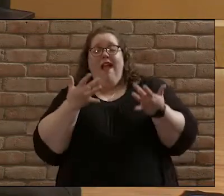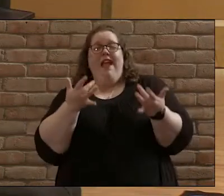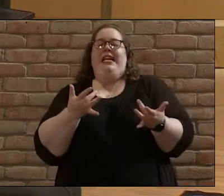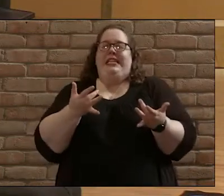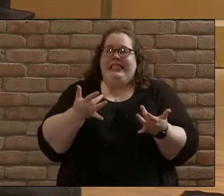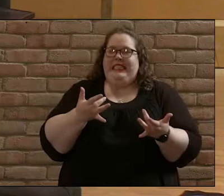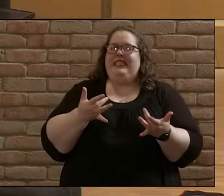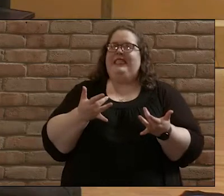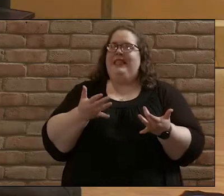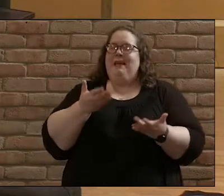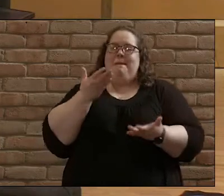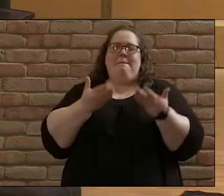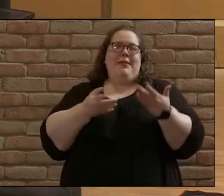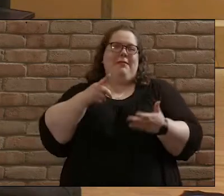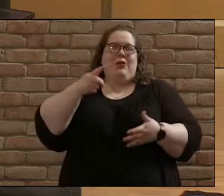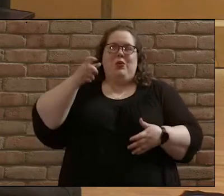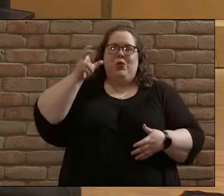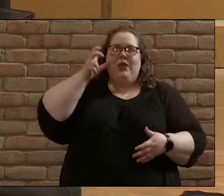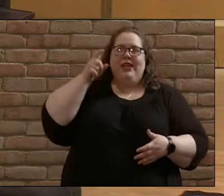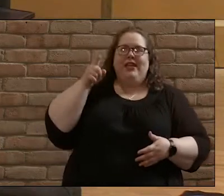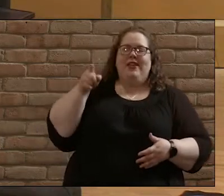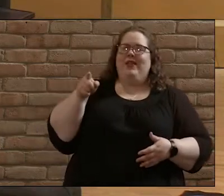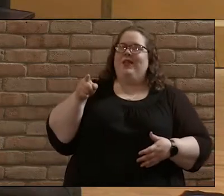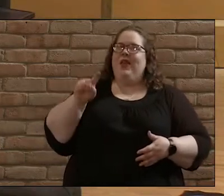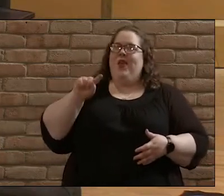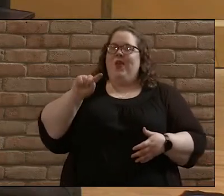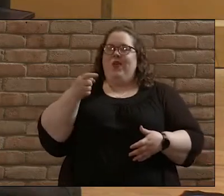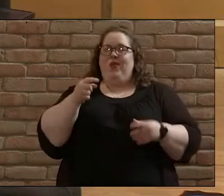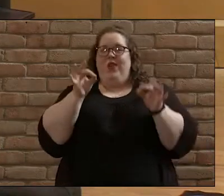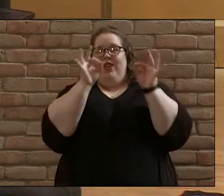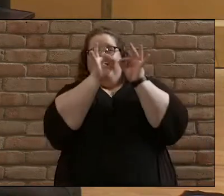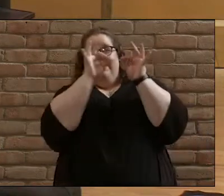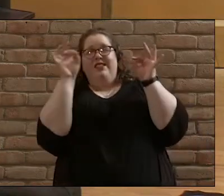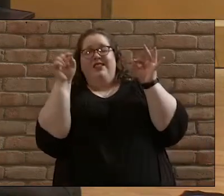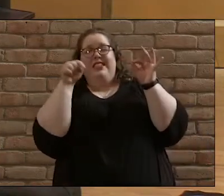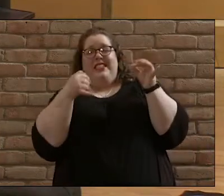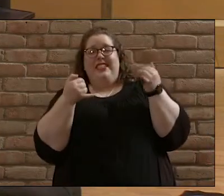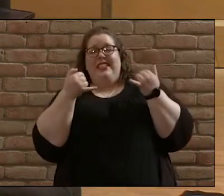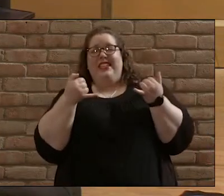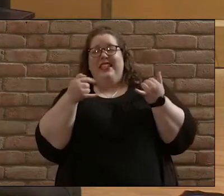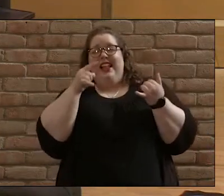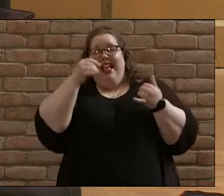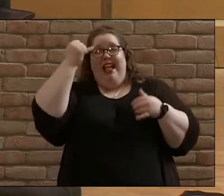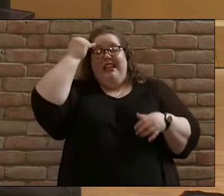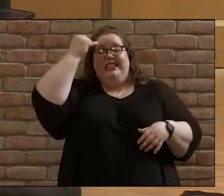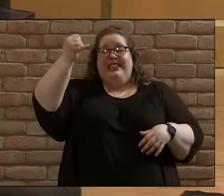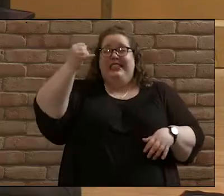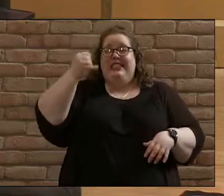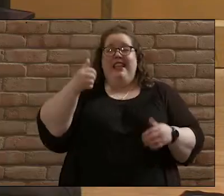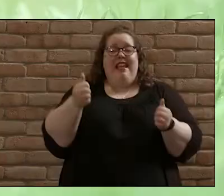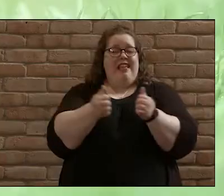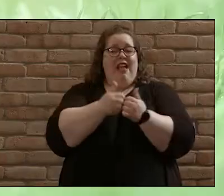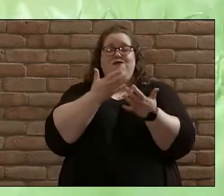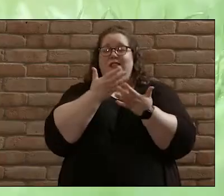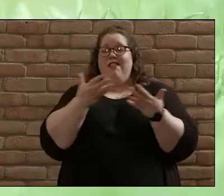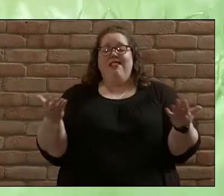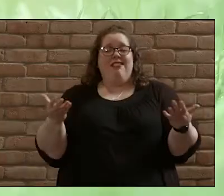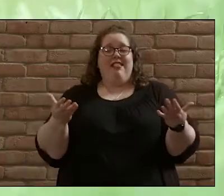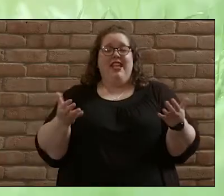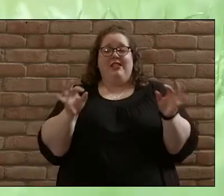you heard in our reading today, in the very first verse from that reading, this idea that everything